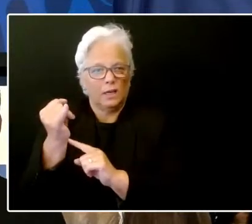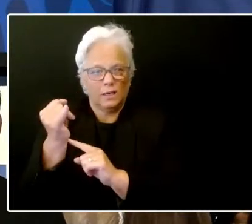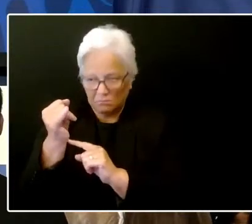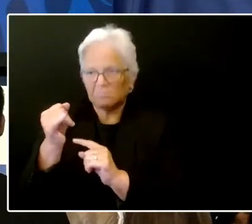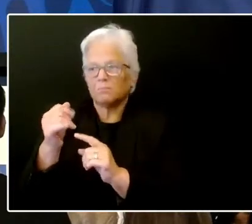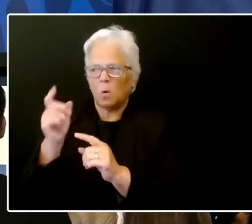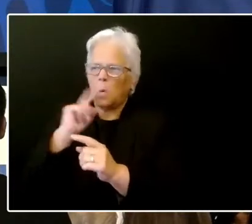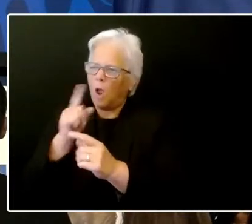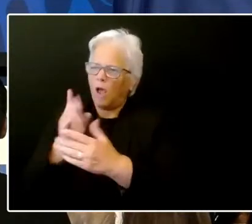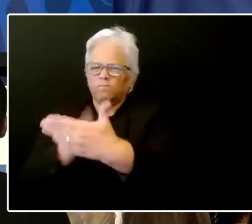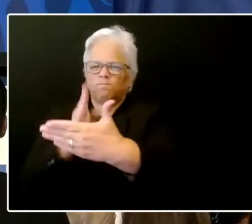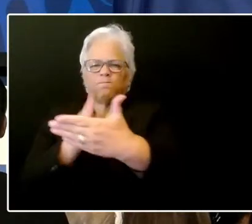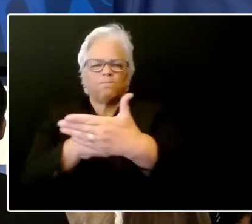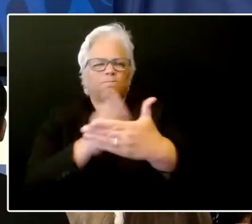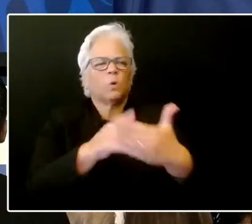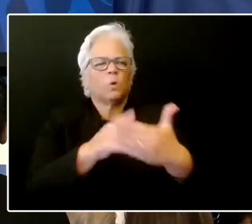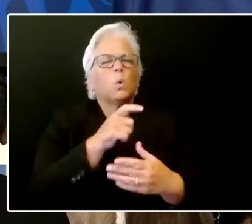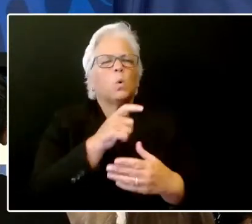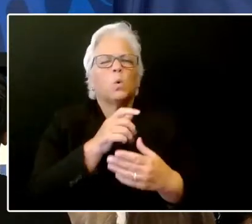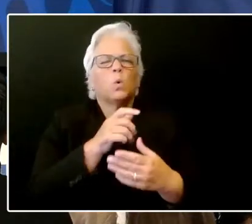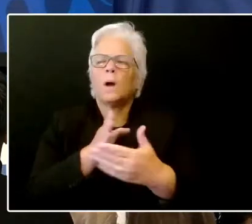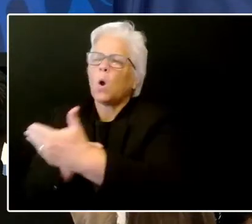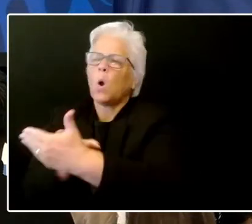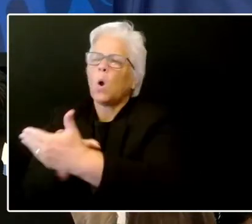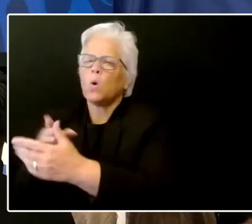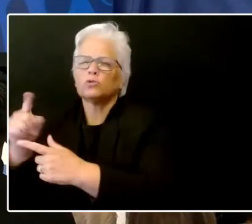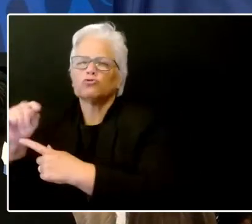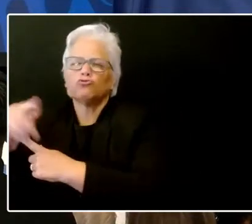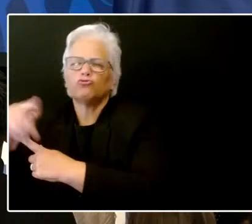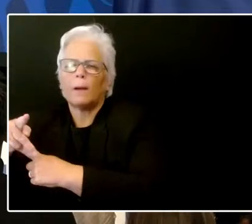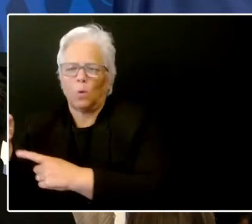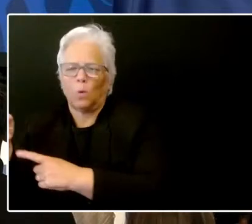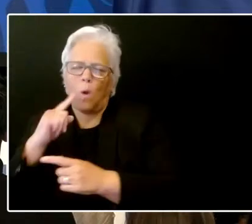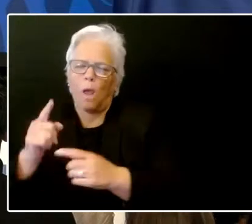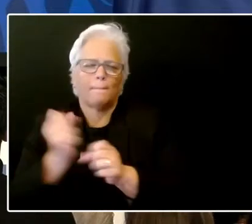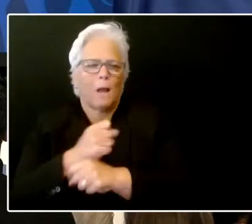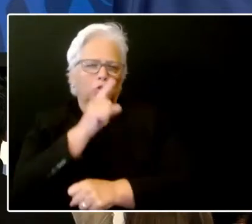Court basically just declared he can get away with it.